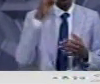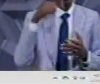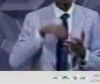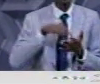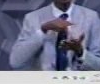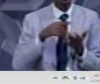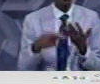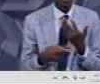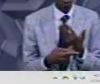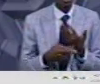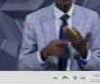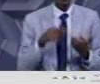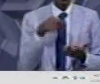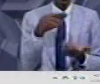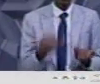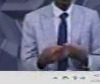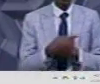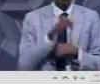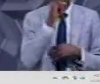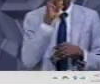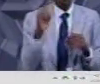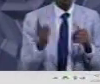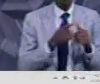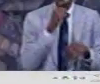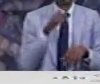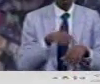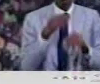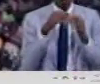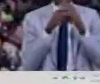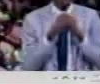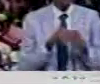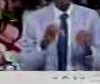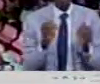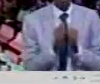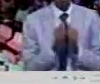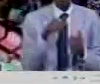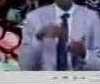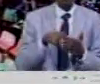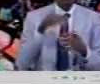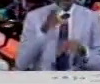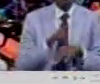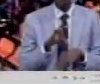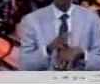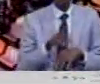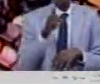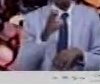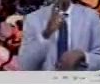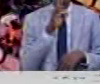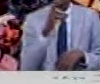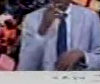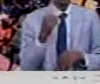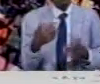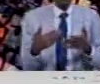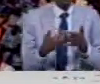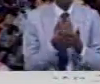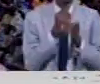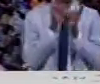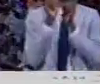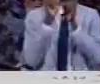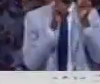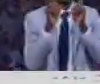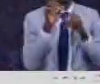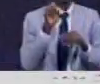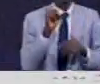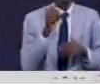are the new star. The man of God is happy that you are here. And so we want to recognize you. This